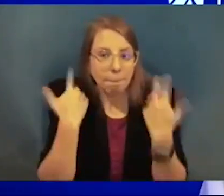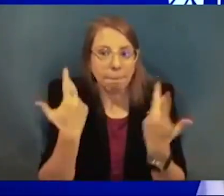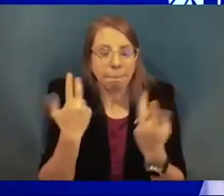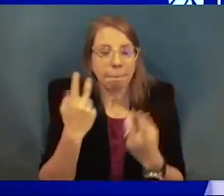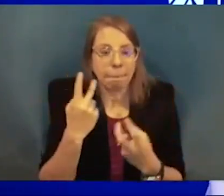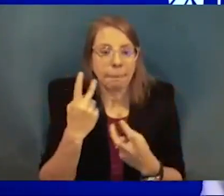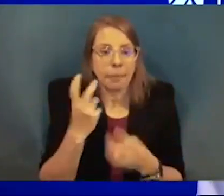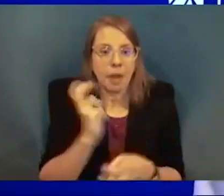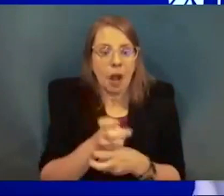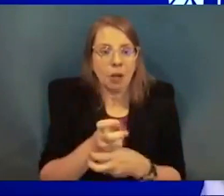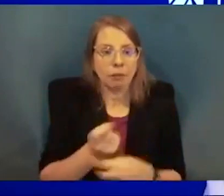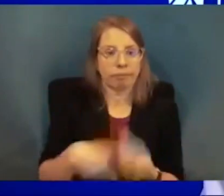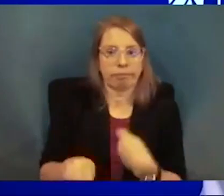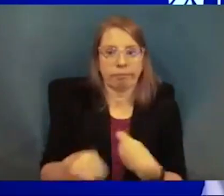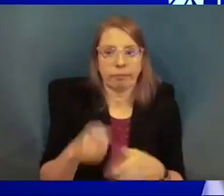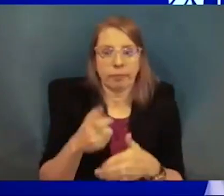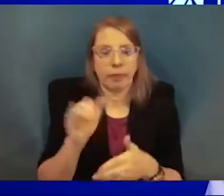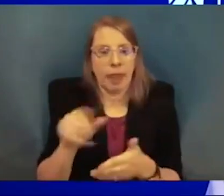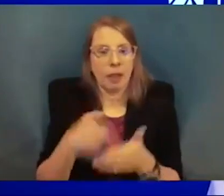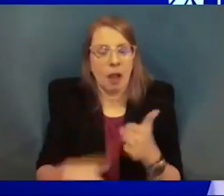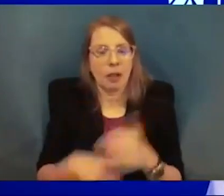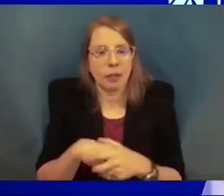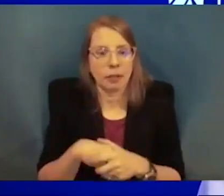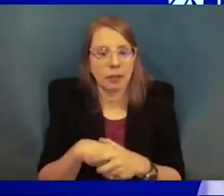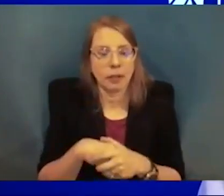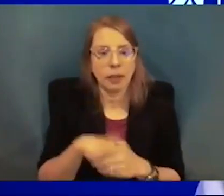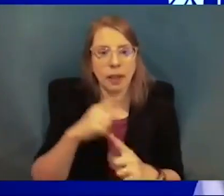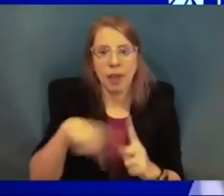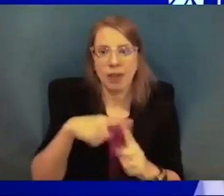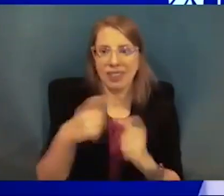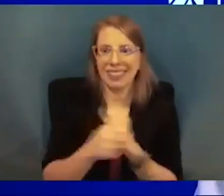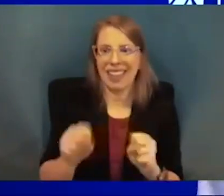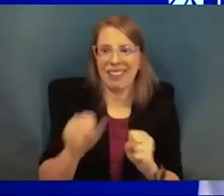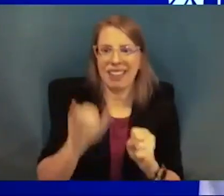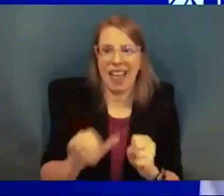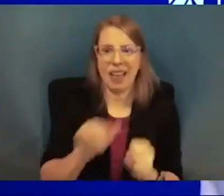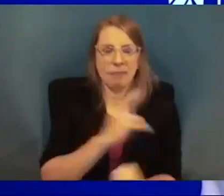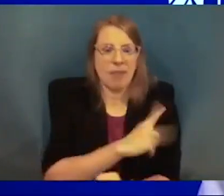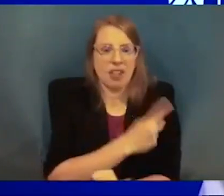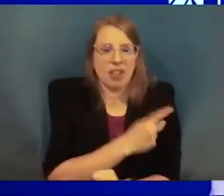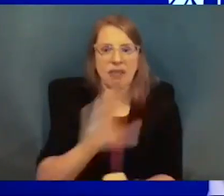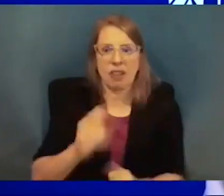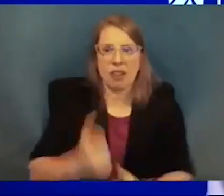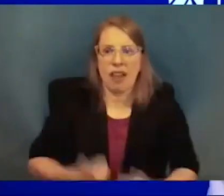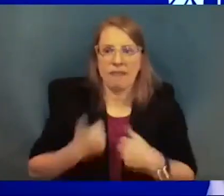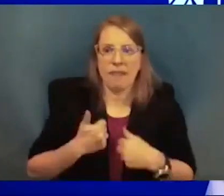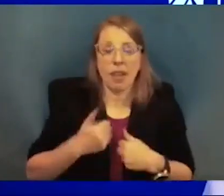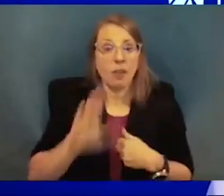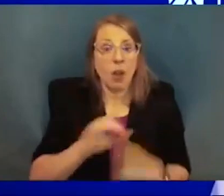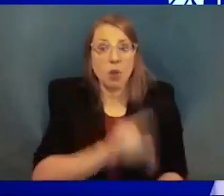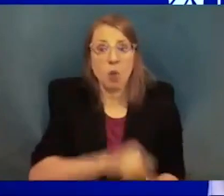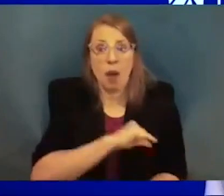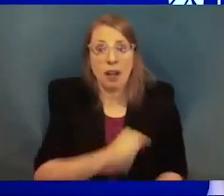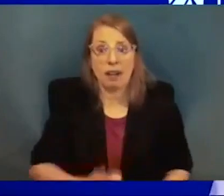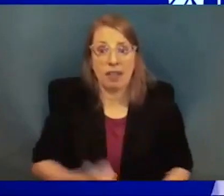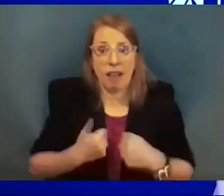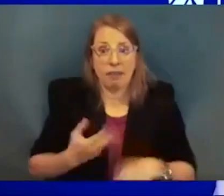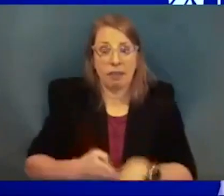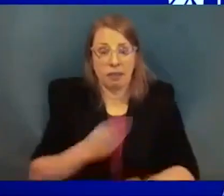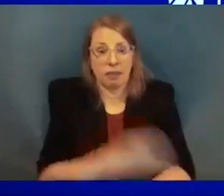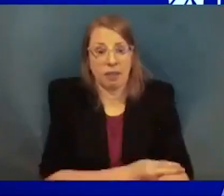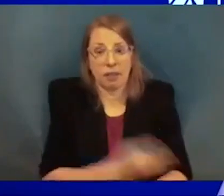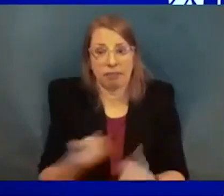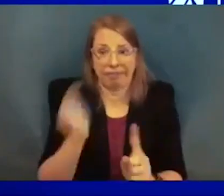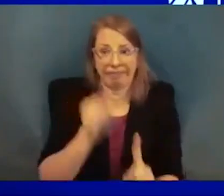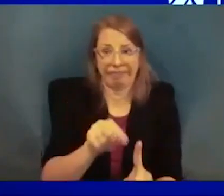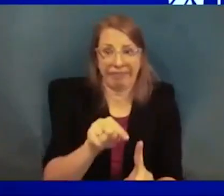the cost. It's about saving that patient's life and making their quality of life better, getting it back to where they get home and get with their